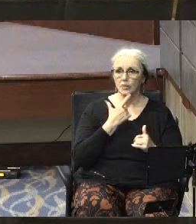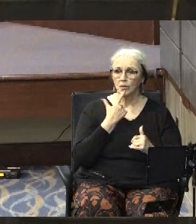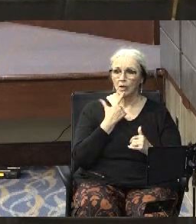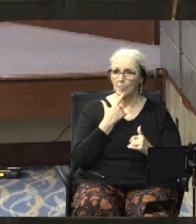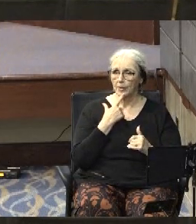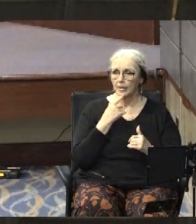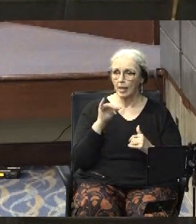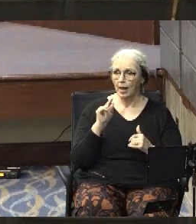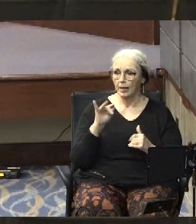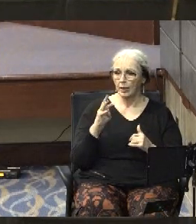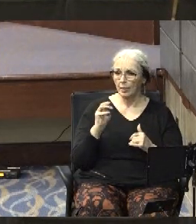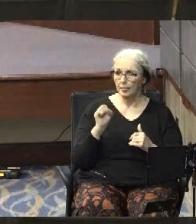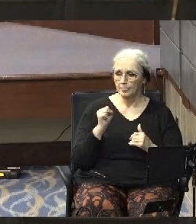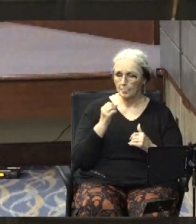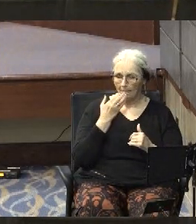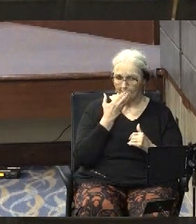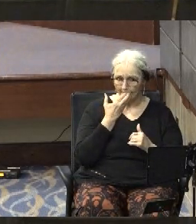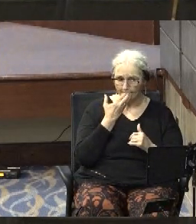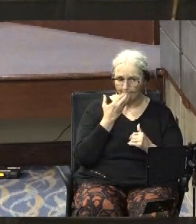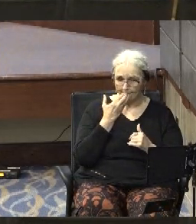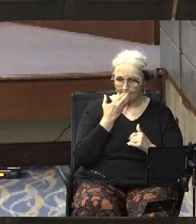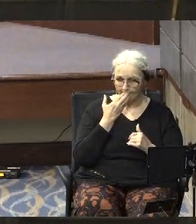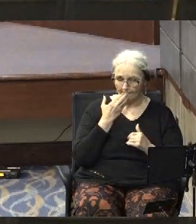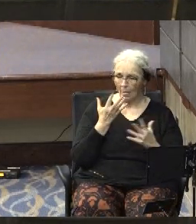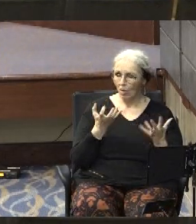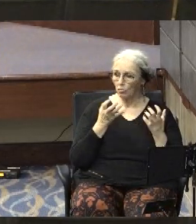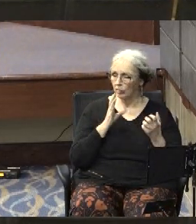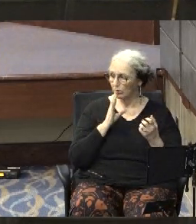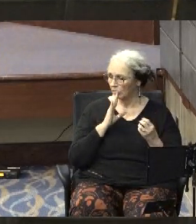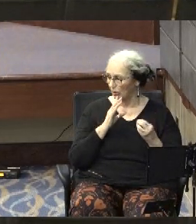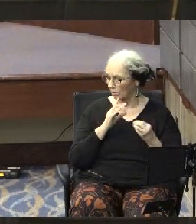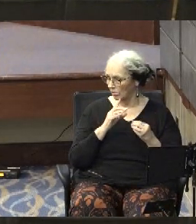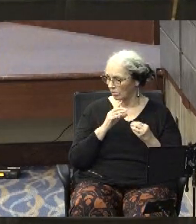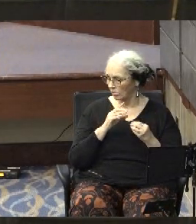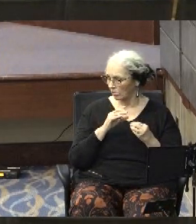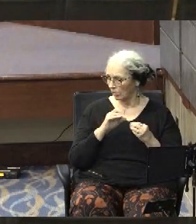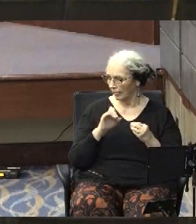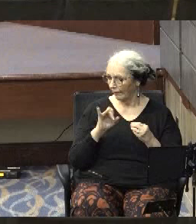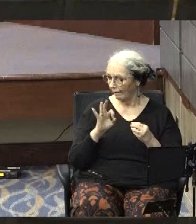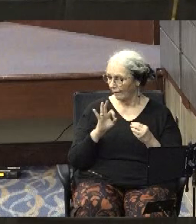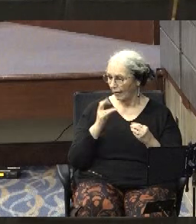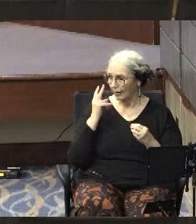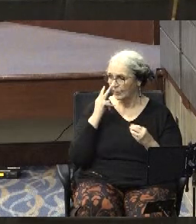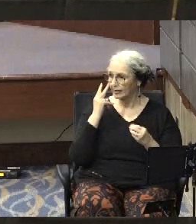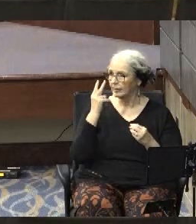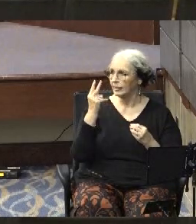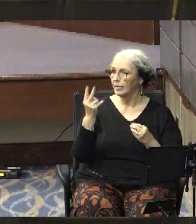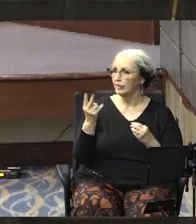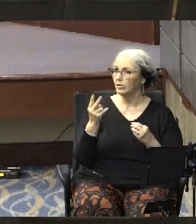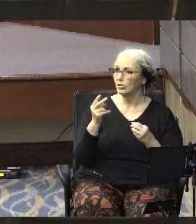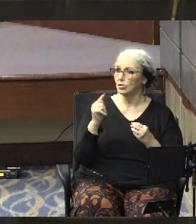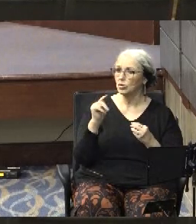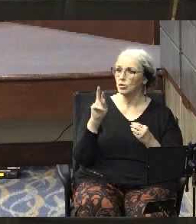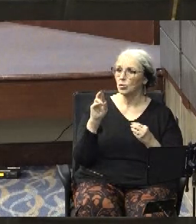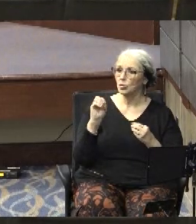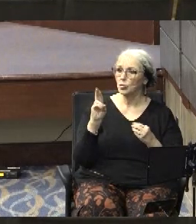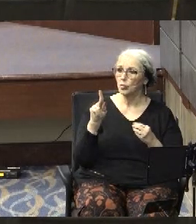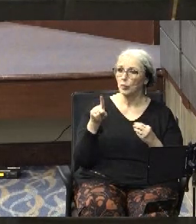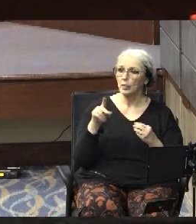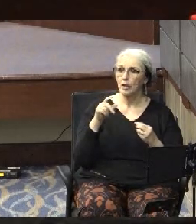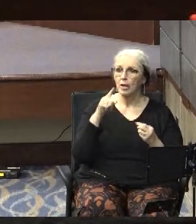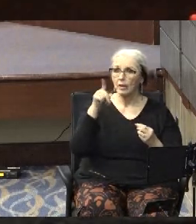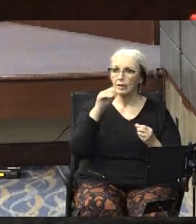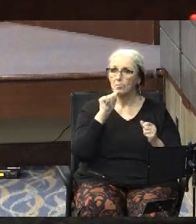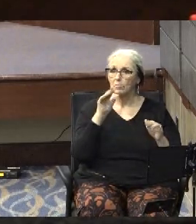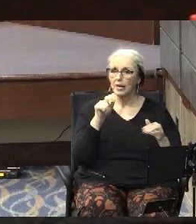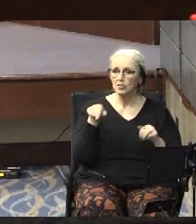of community interest, my favorite agenda item. I want to speak up. Flip, I see you out there and your whole troop is still here. God bless you. This is one of the